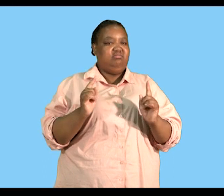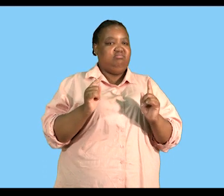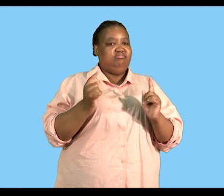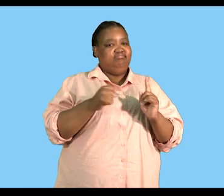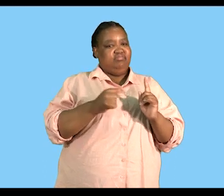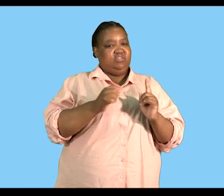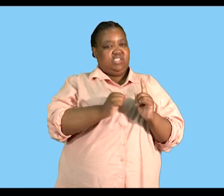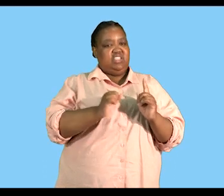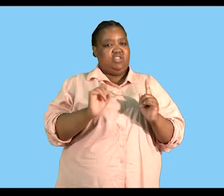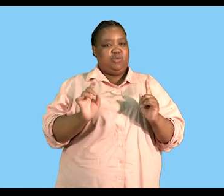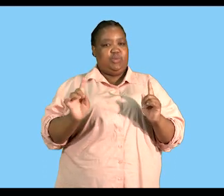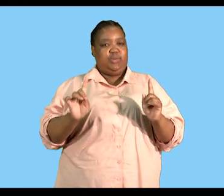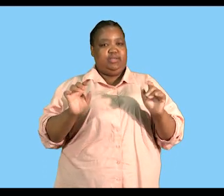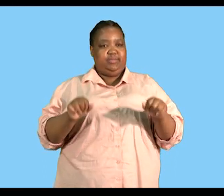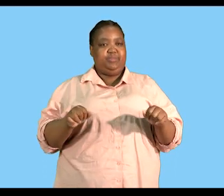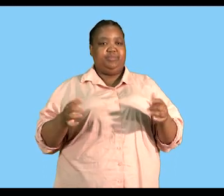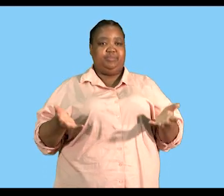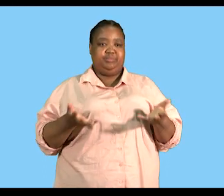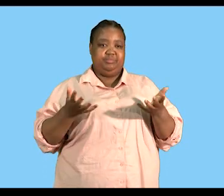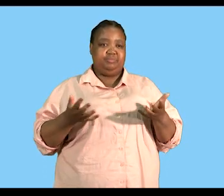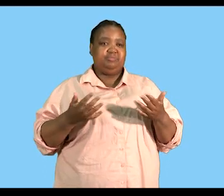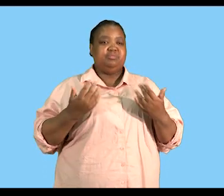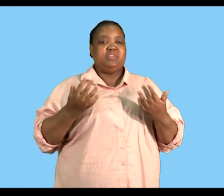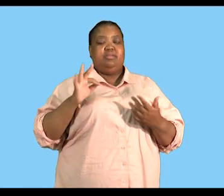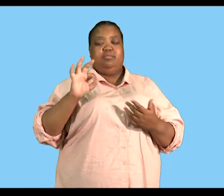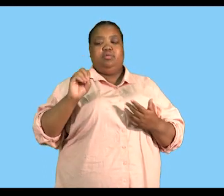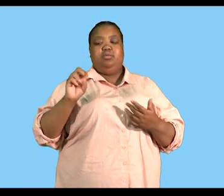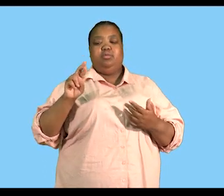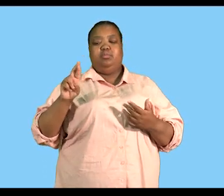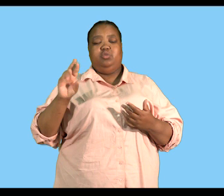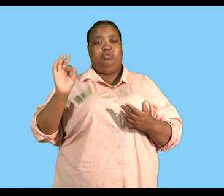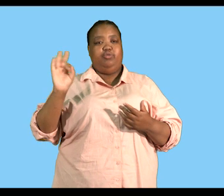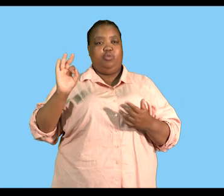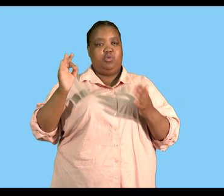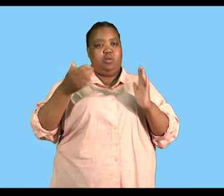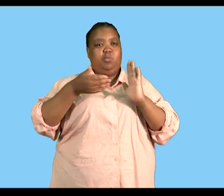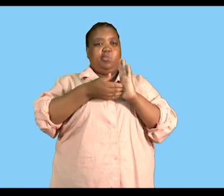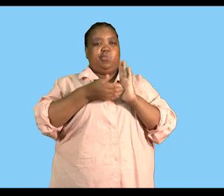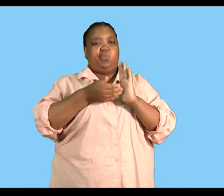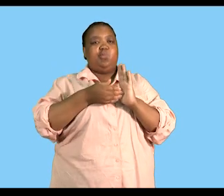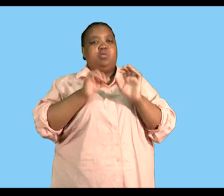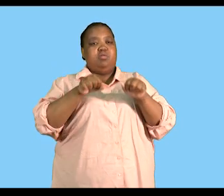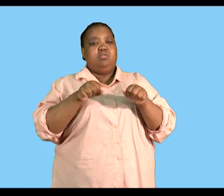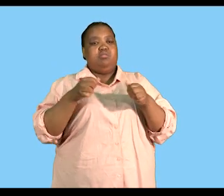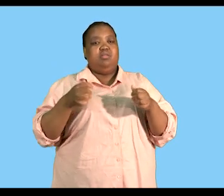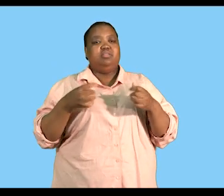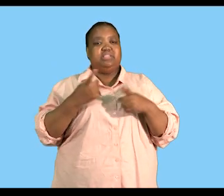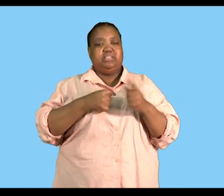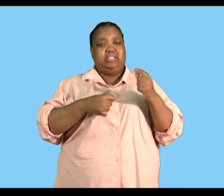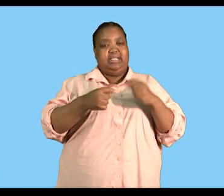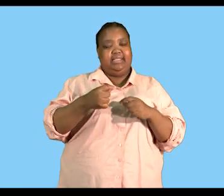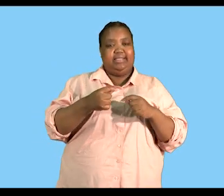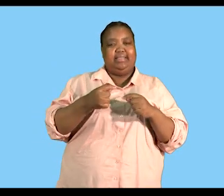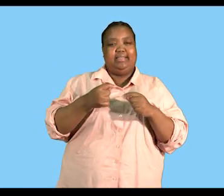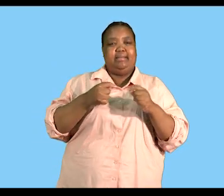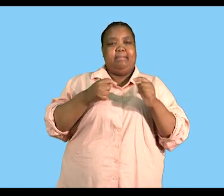It says the percentage profit is the selling price minus the cost price, all being divided by the